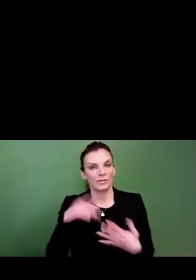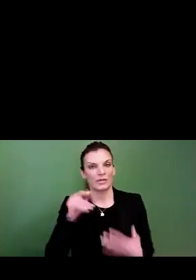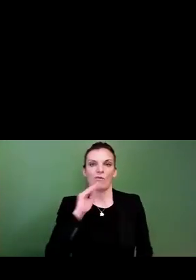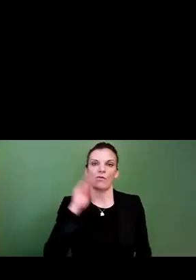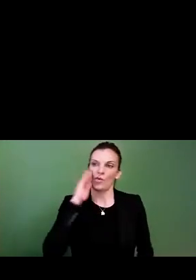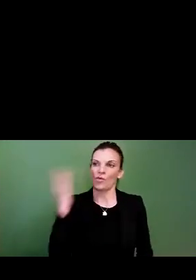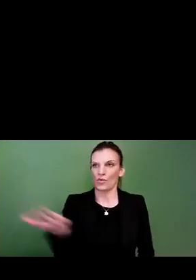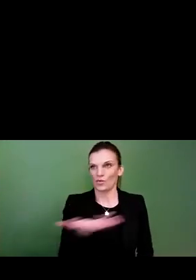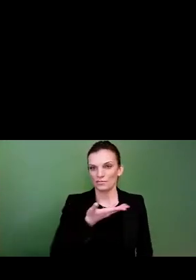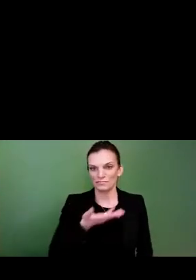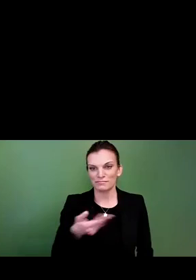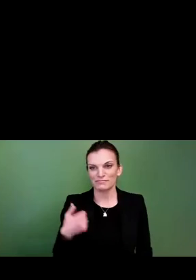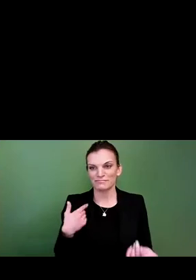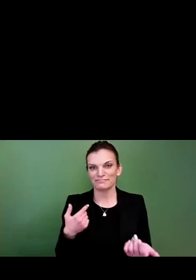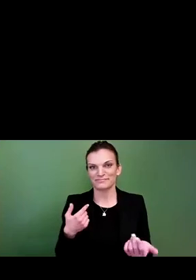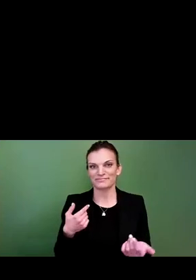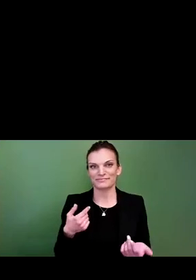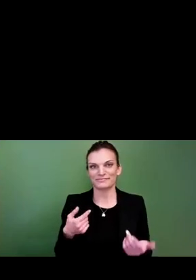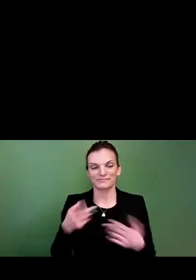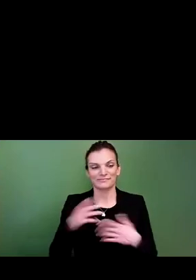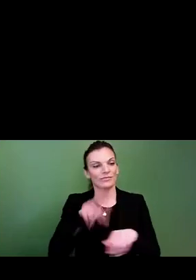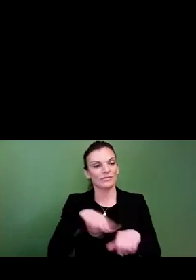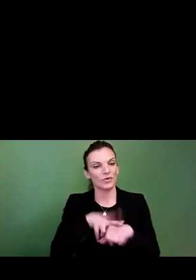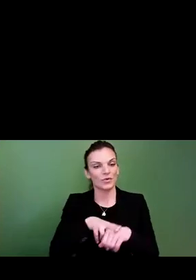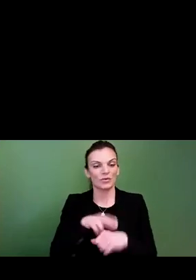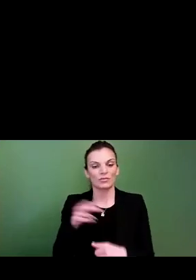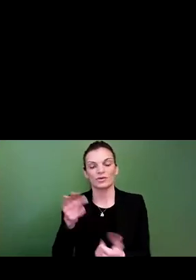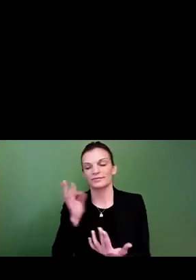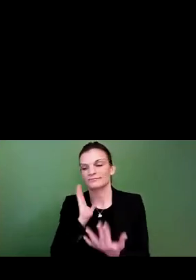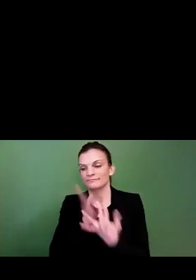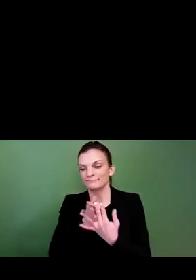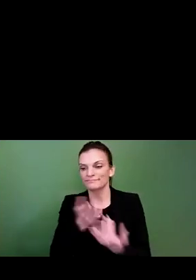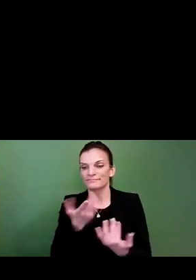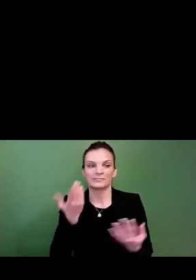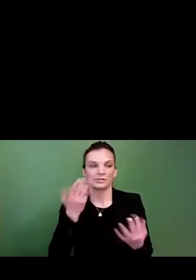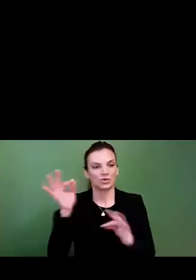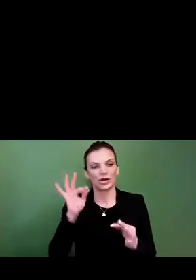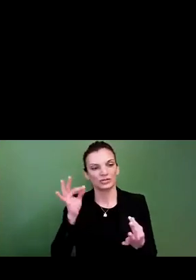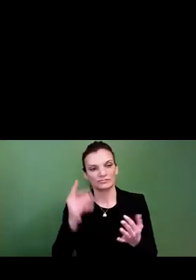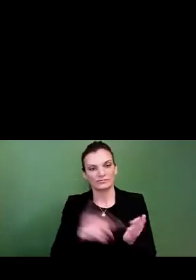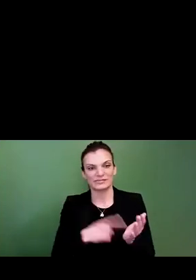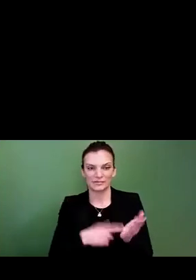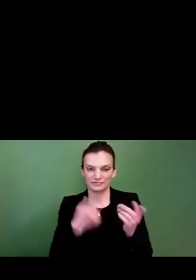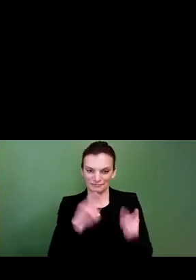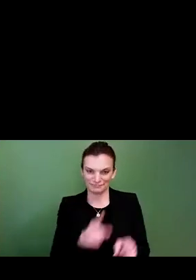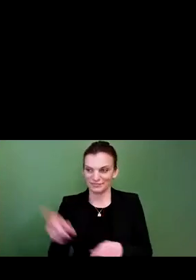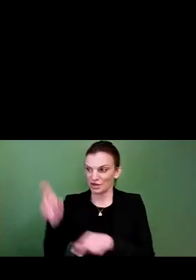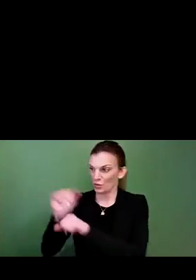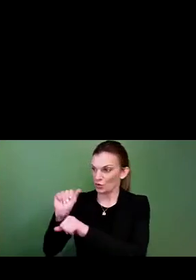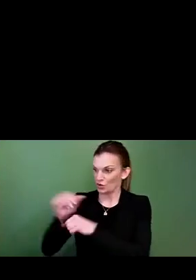home and away from the normal interruptions and distractions that sometimes happen in the